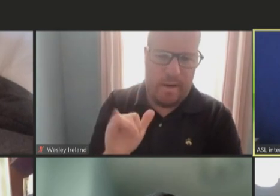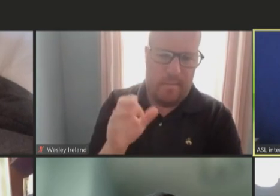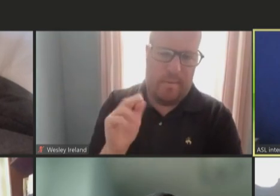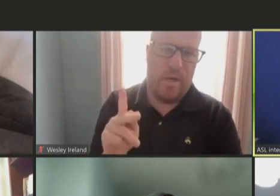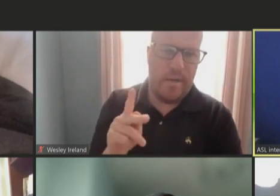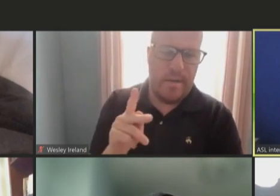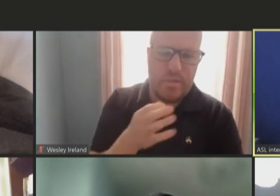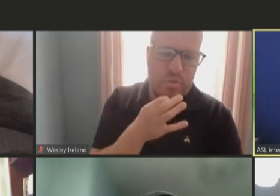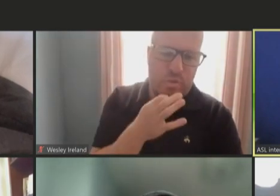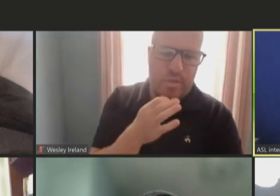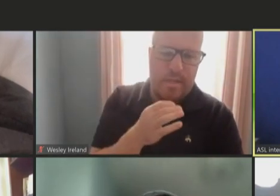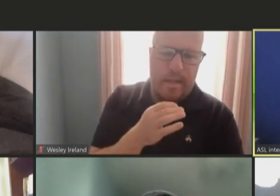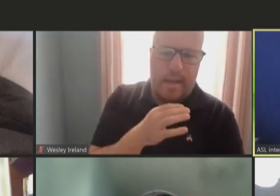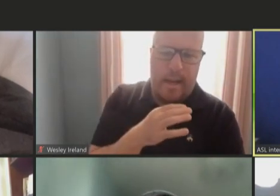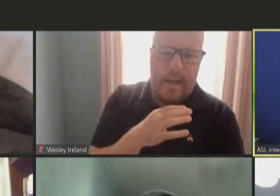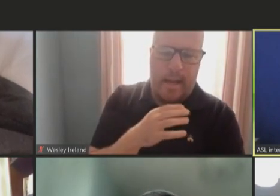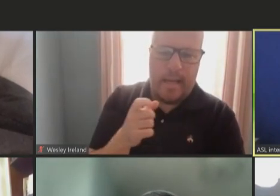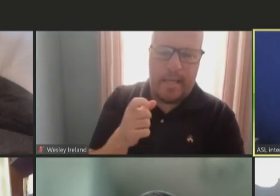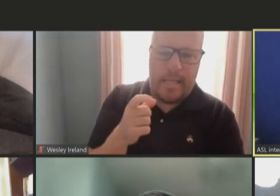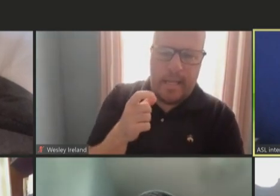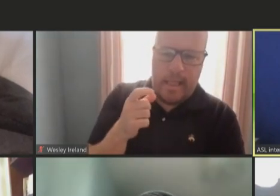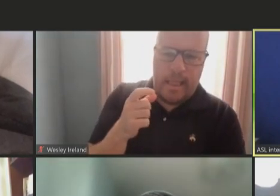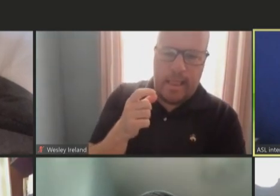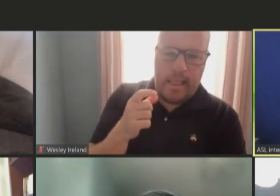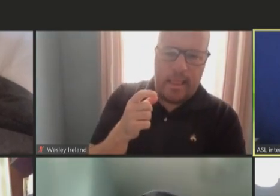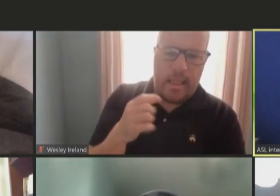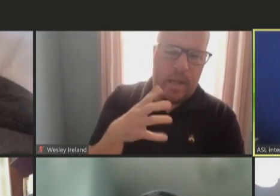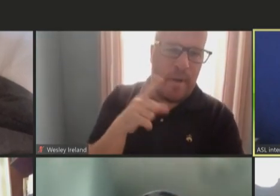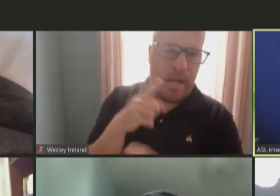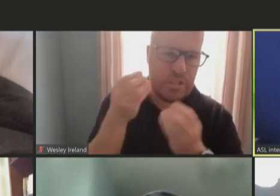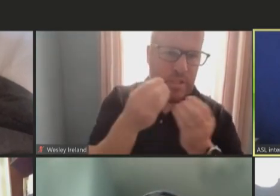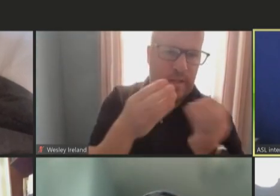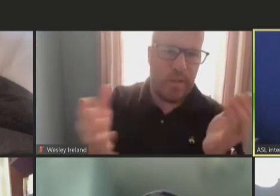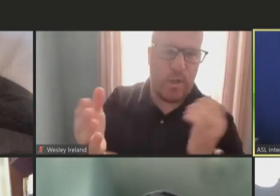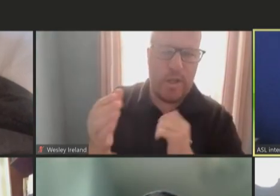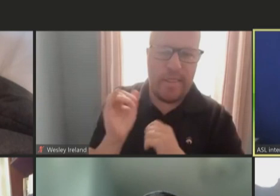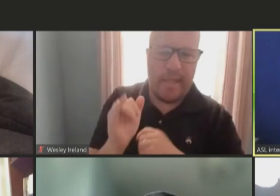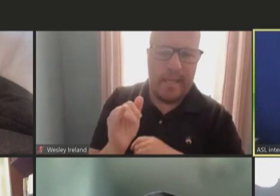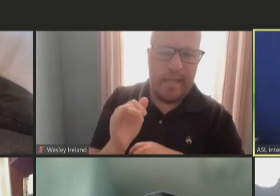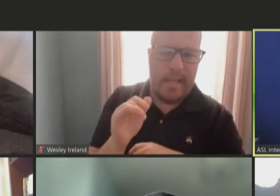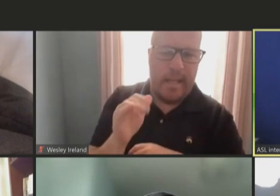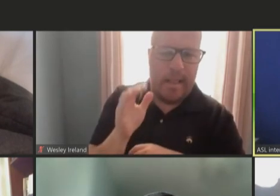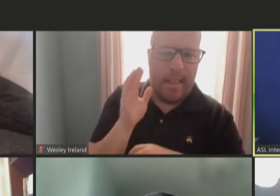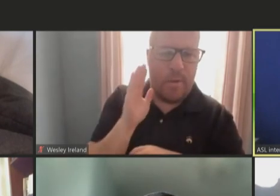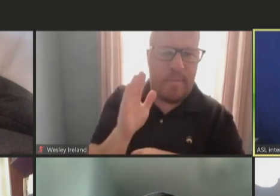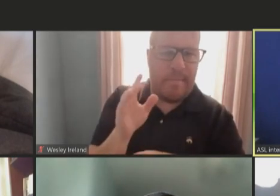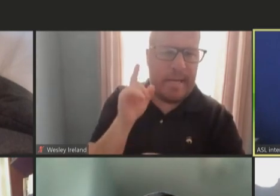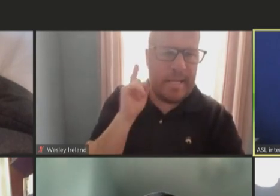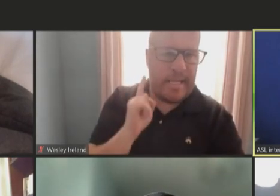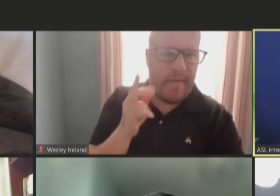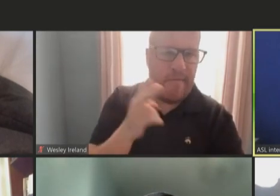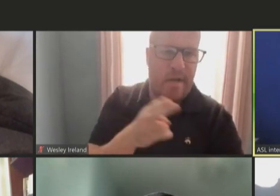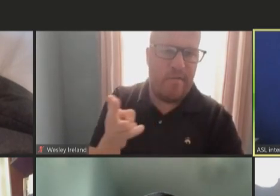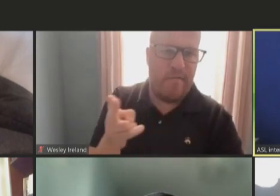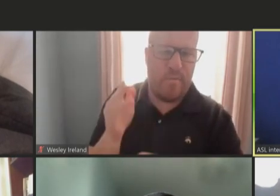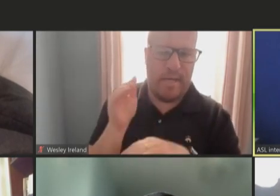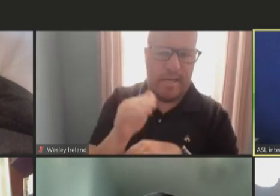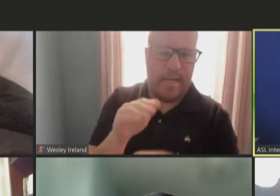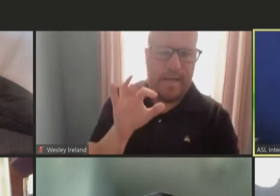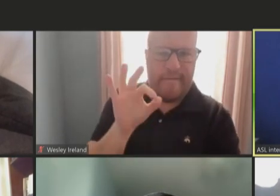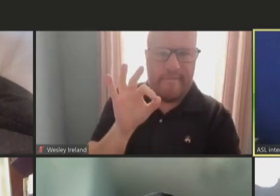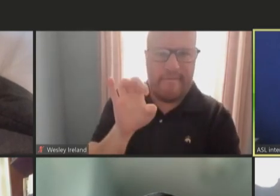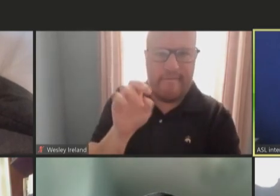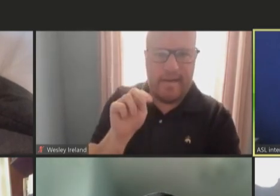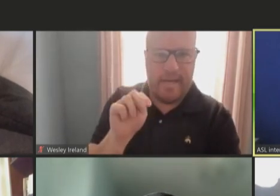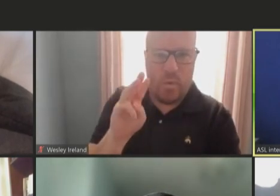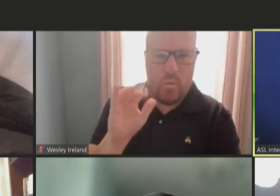is going to be talking about Fenway Park shortly, and I just want to let you know that there will be